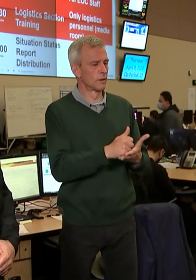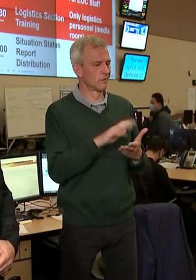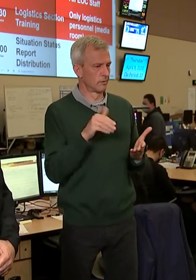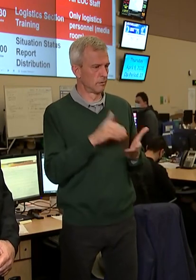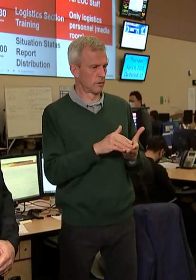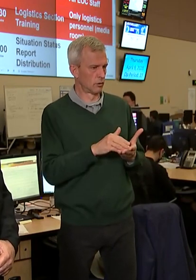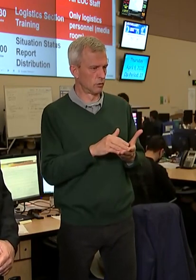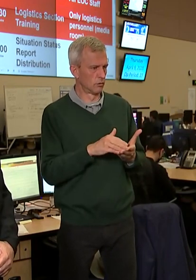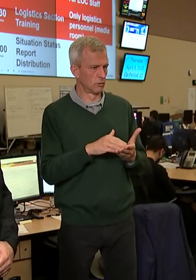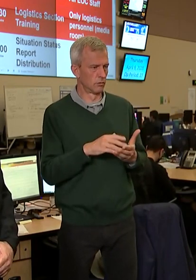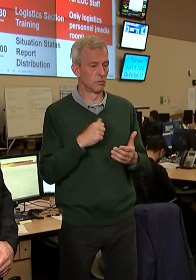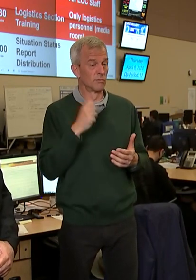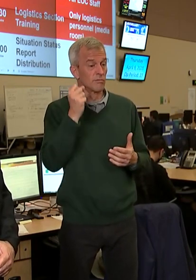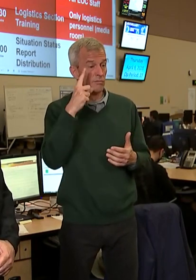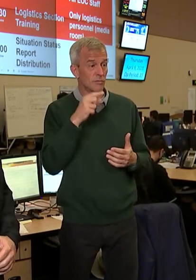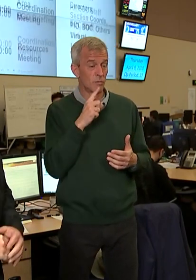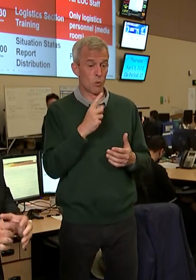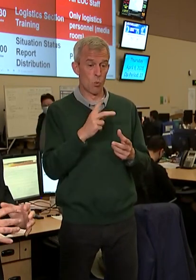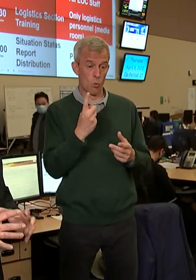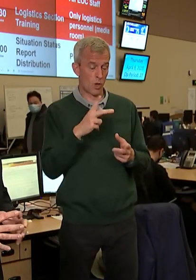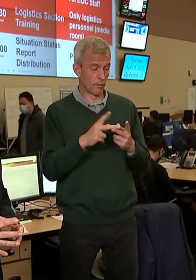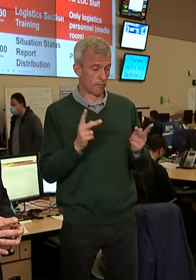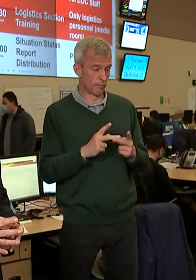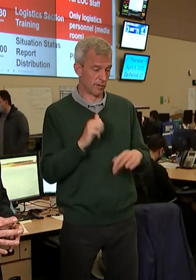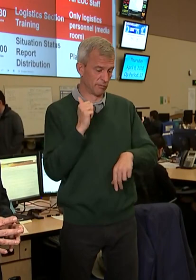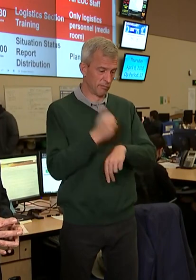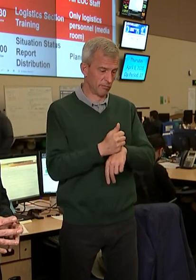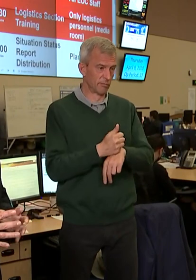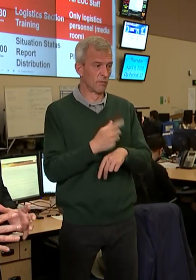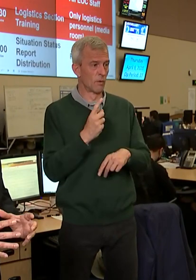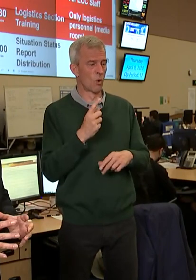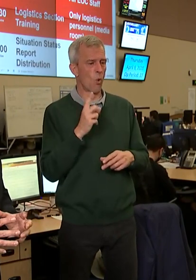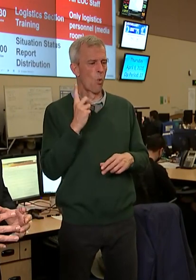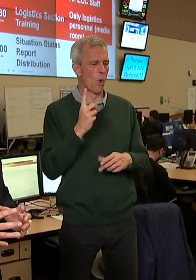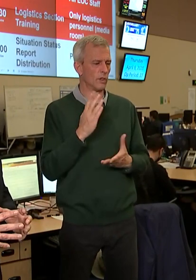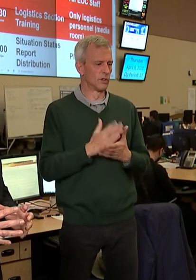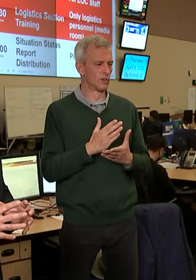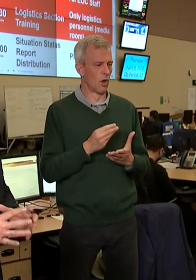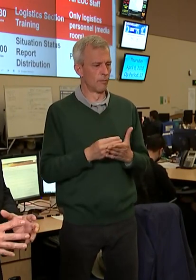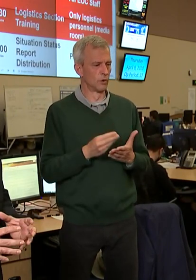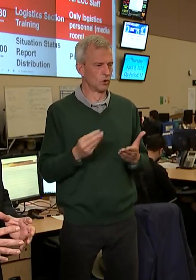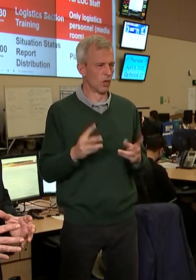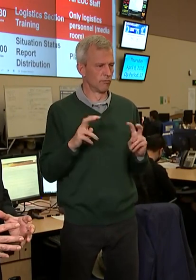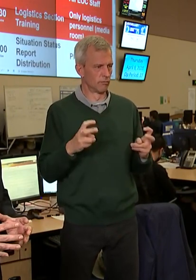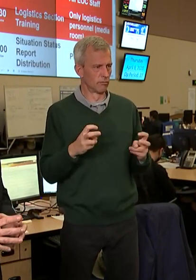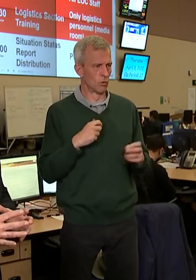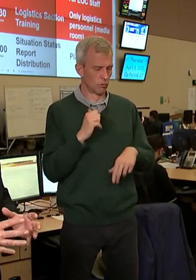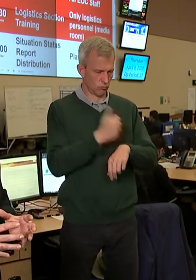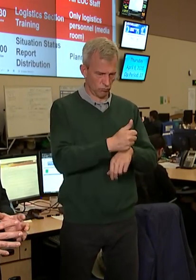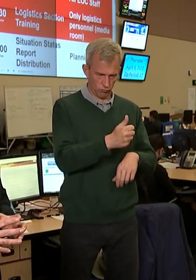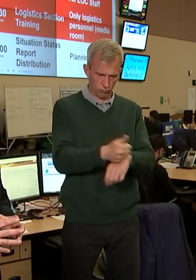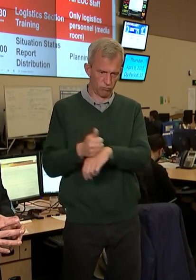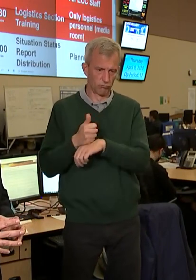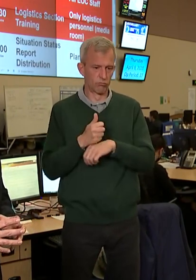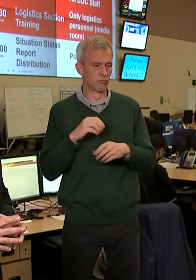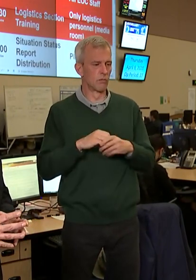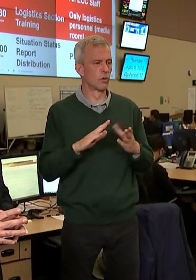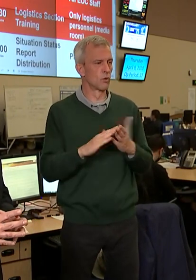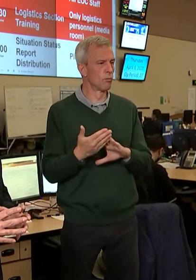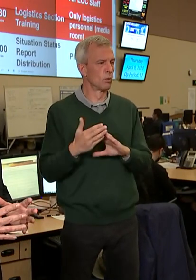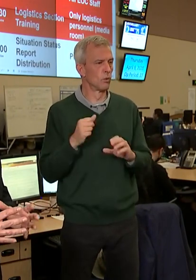So it's a one-stop shop, basically. We will establish these centers out in the communities, in the business